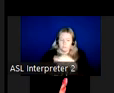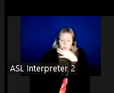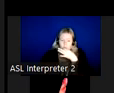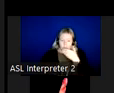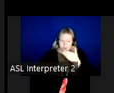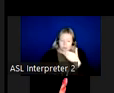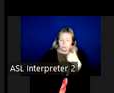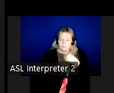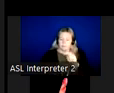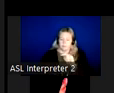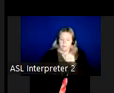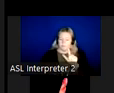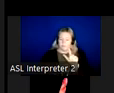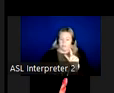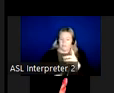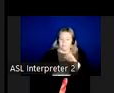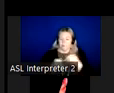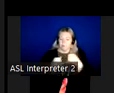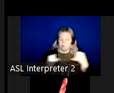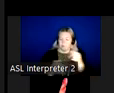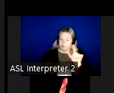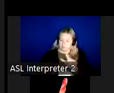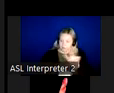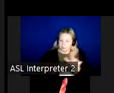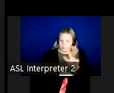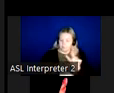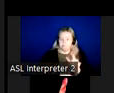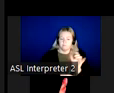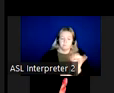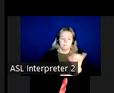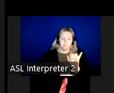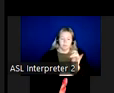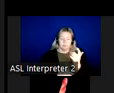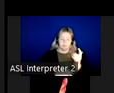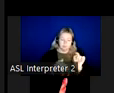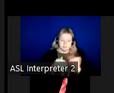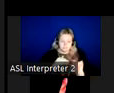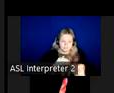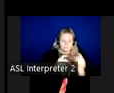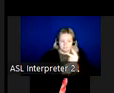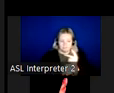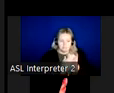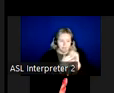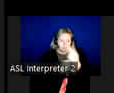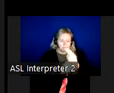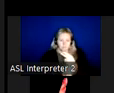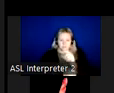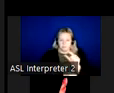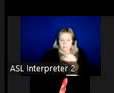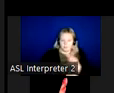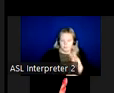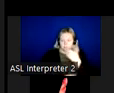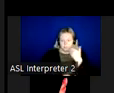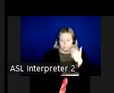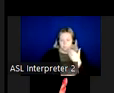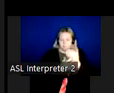Digital Library, and as well as navigating Newfoundland government websites, which is really good. So we're